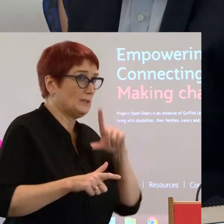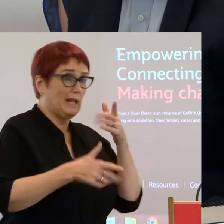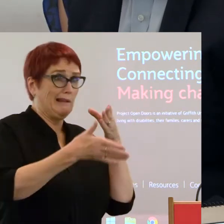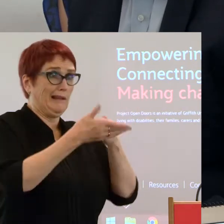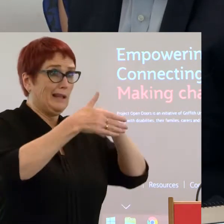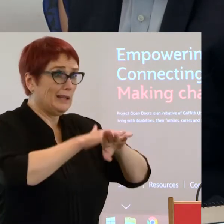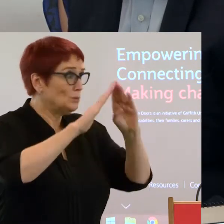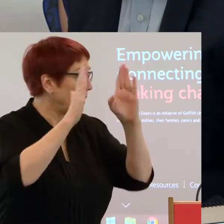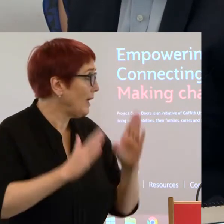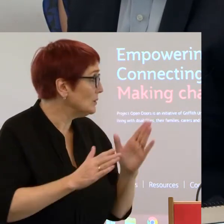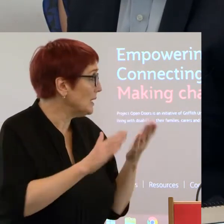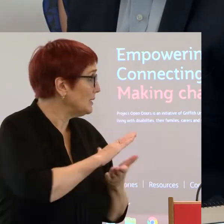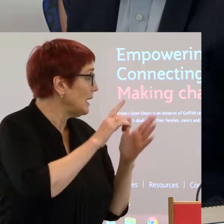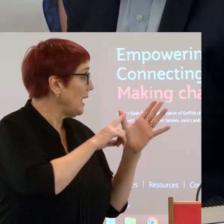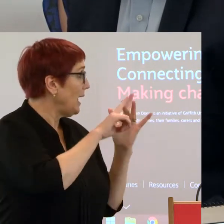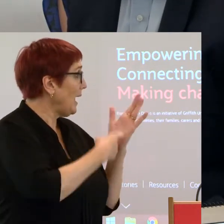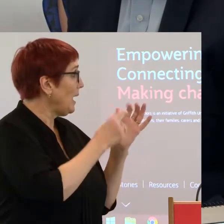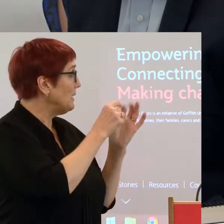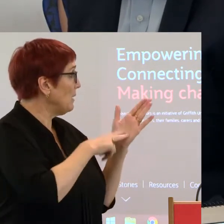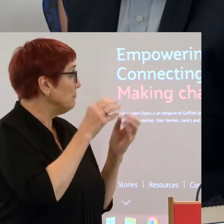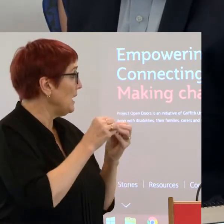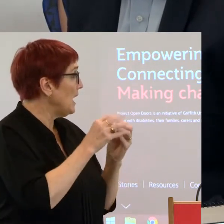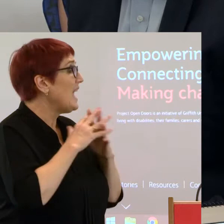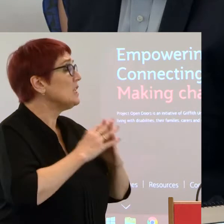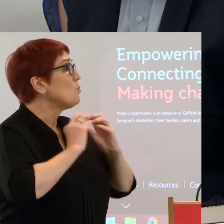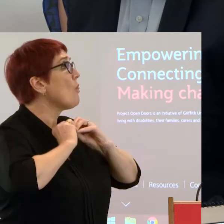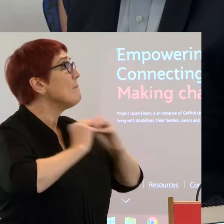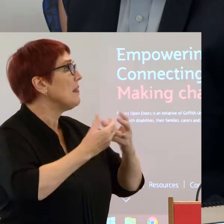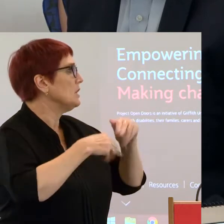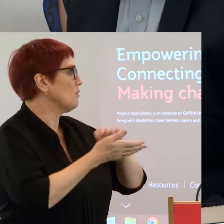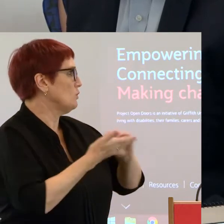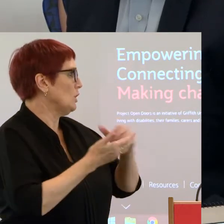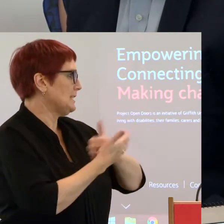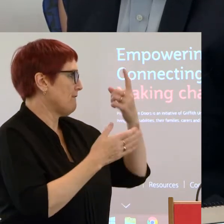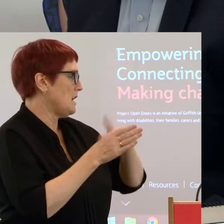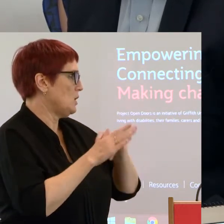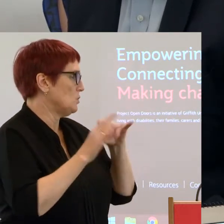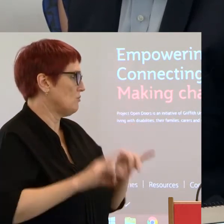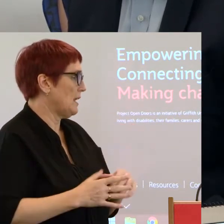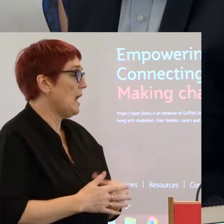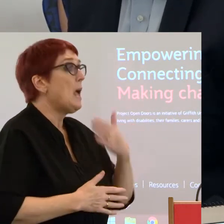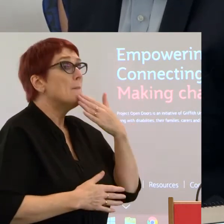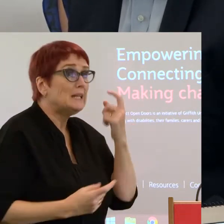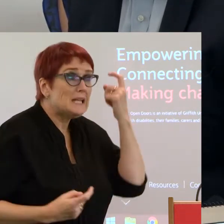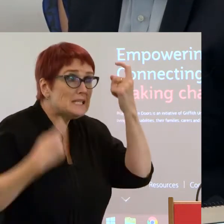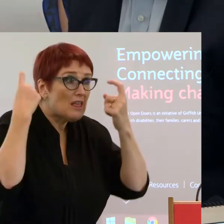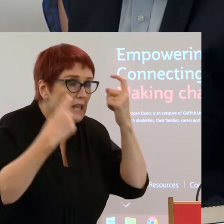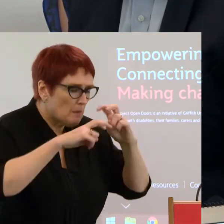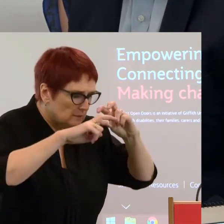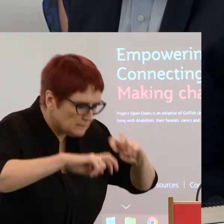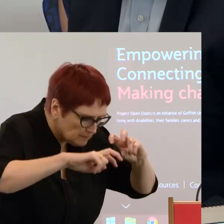inaccessible tourism, it is worth billions of dollars to Australia each year. So start to dig a little